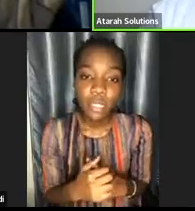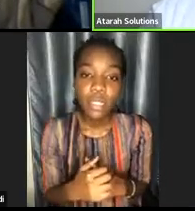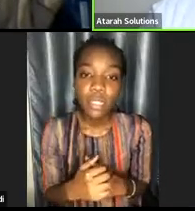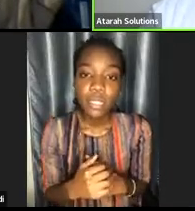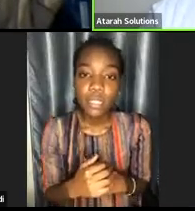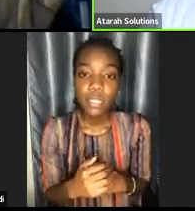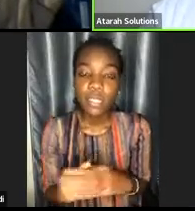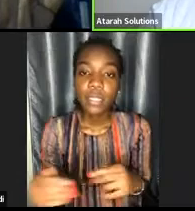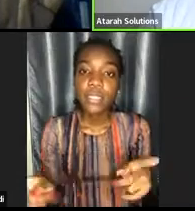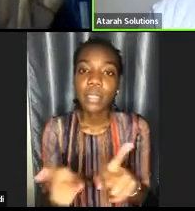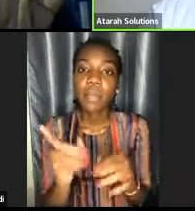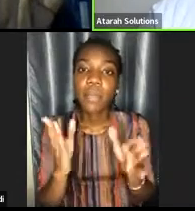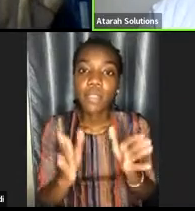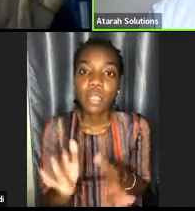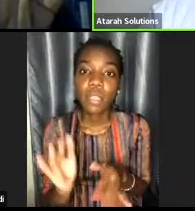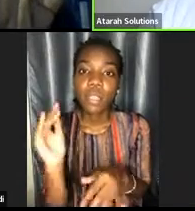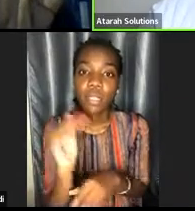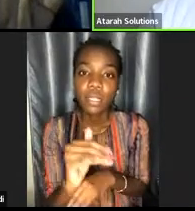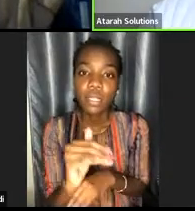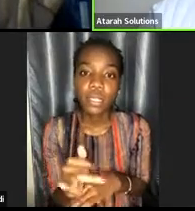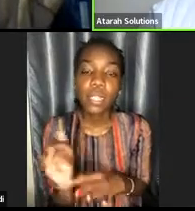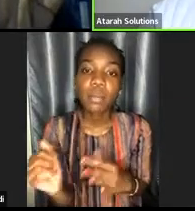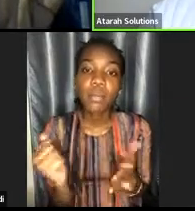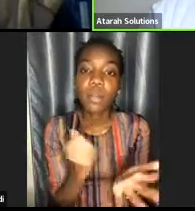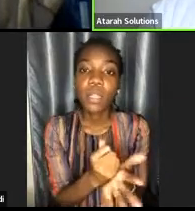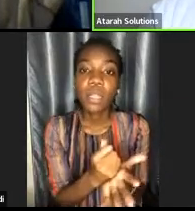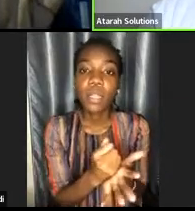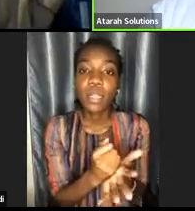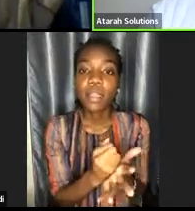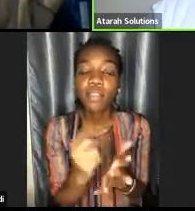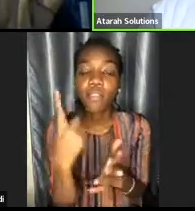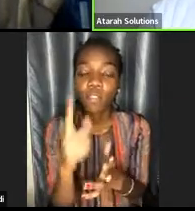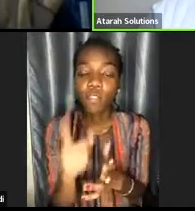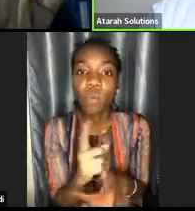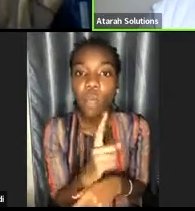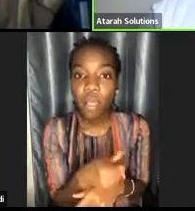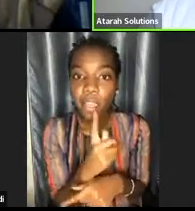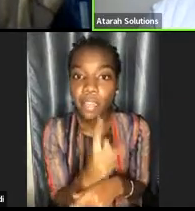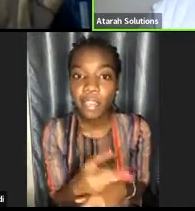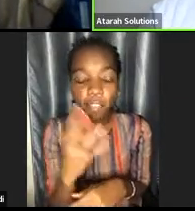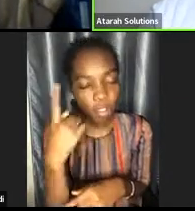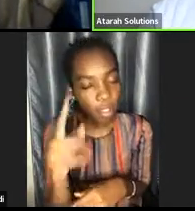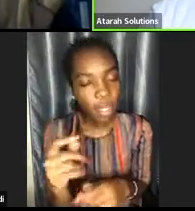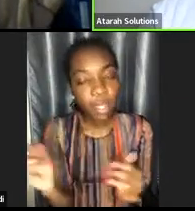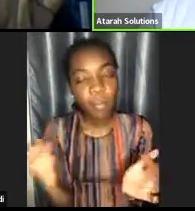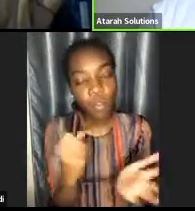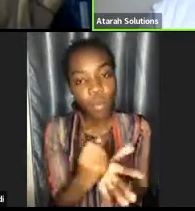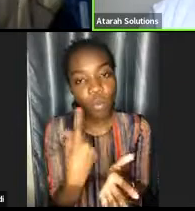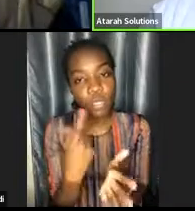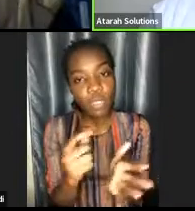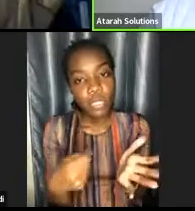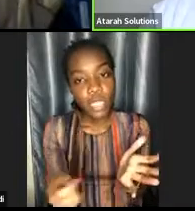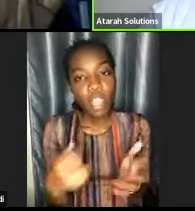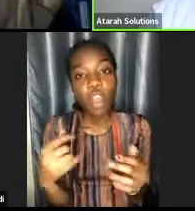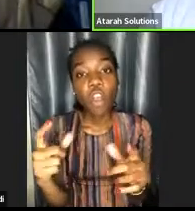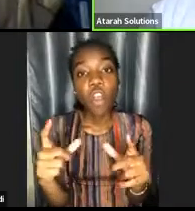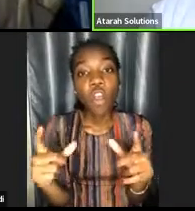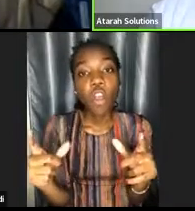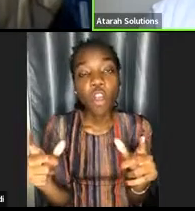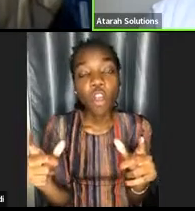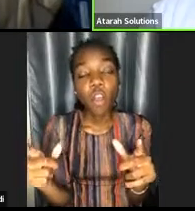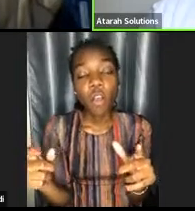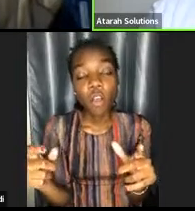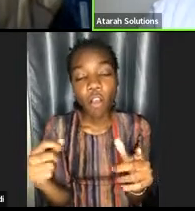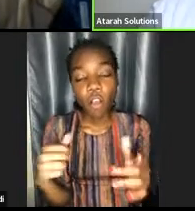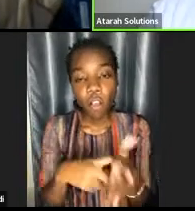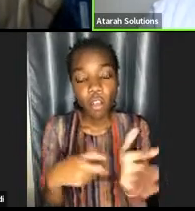person is asking, is an employer, in order to issue a warning to an employee who have not signed a contract with the employer, will